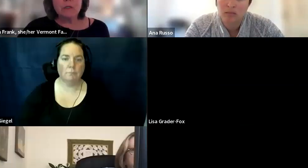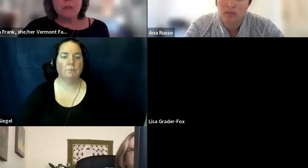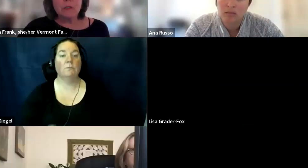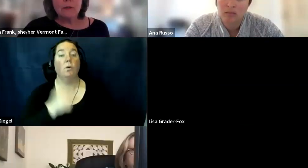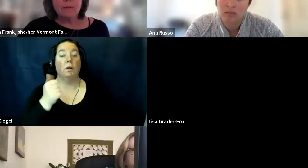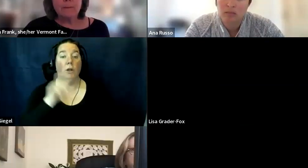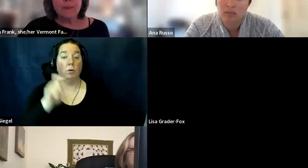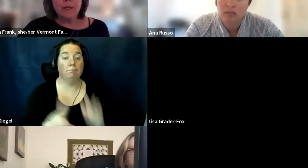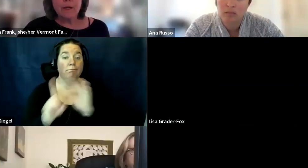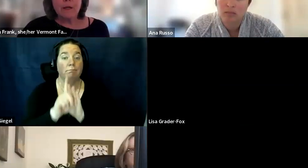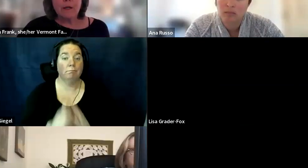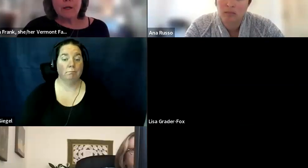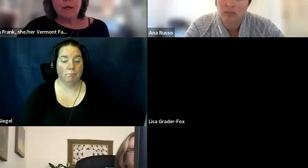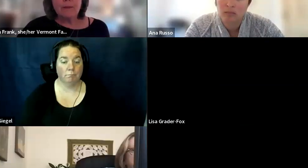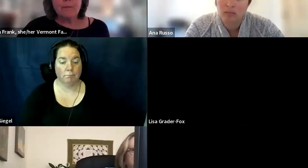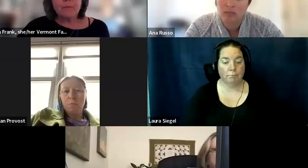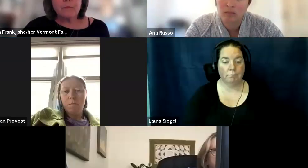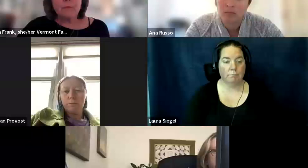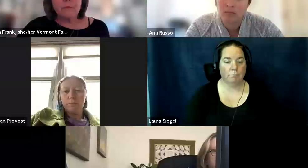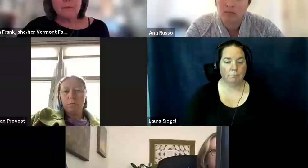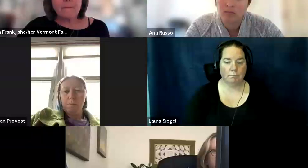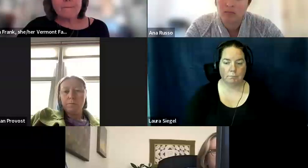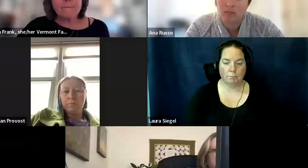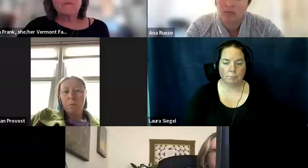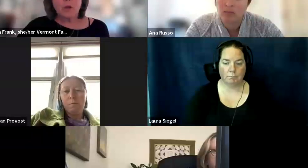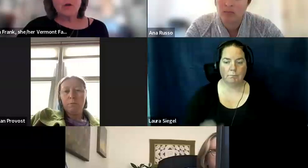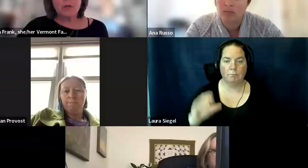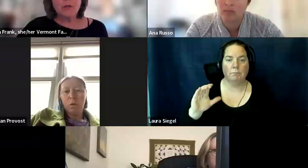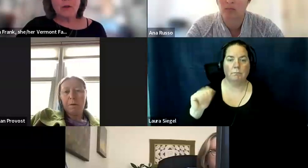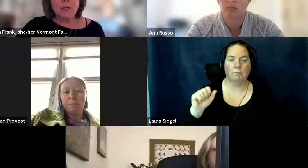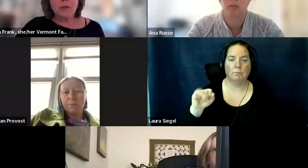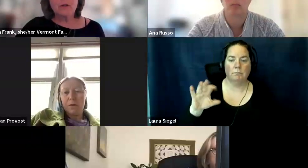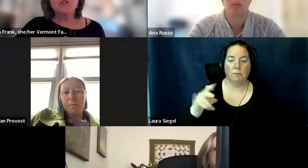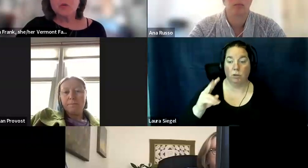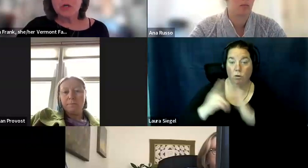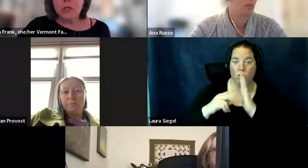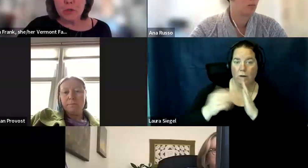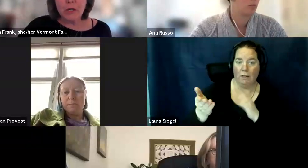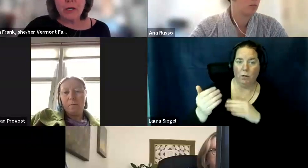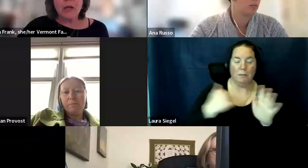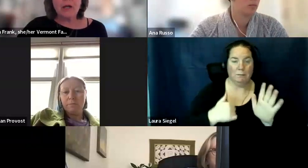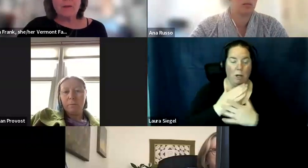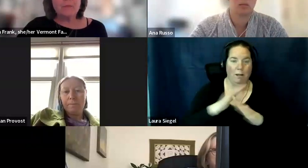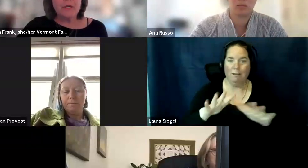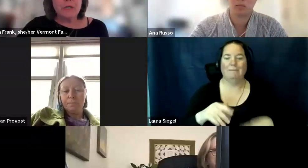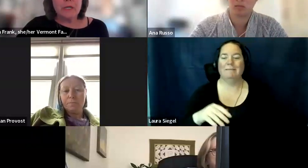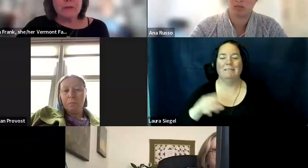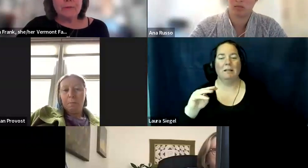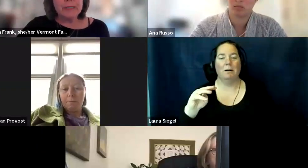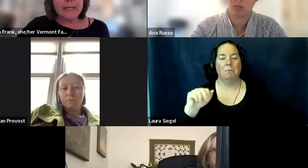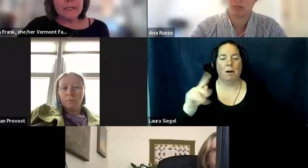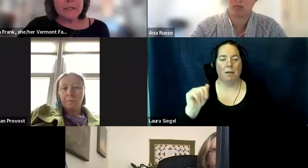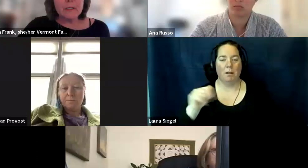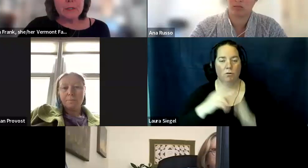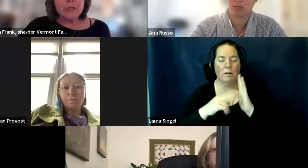in. I'm happy to speak to this one. Oh, go ahead. If you want to read it out loud, Martha, sorry. Sure.